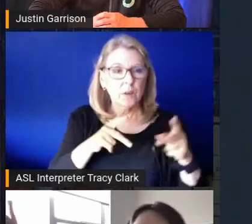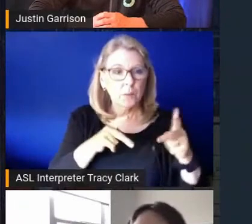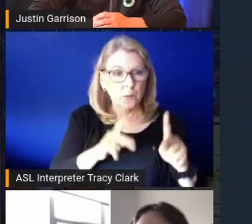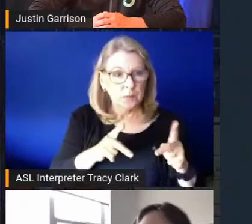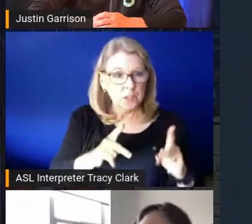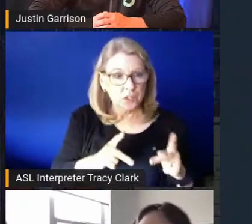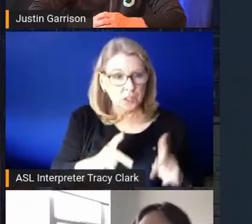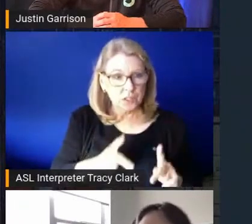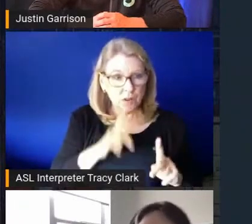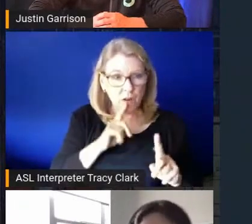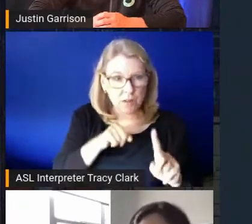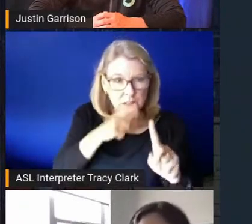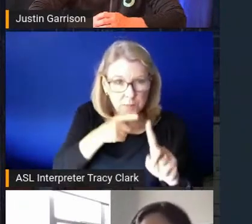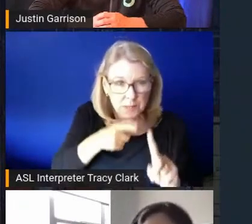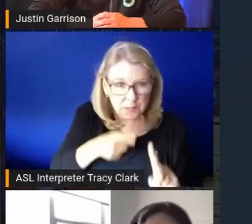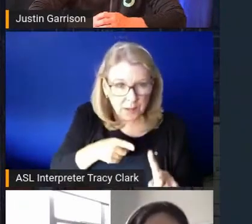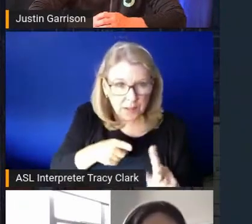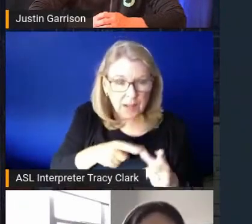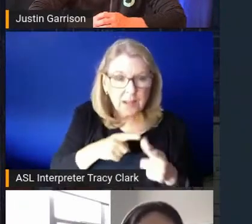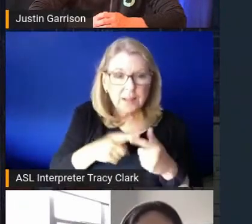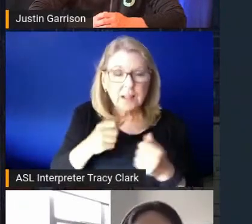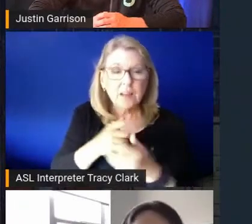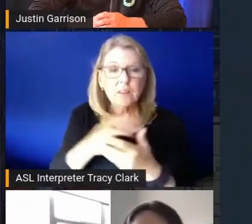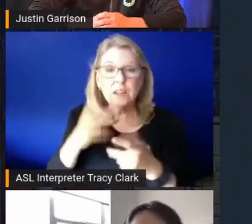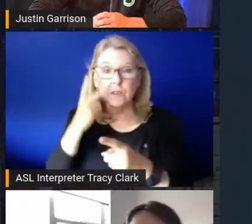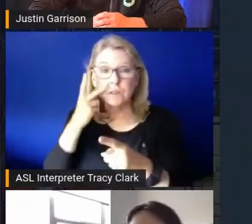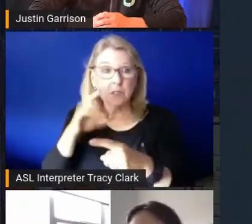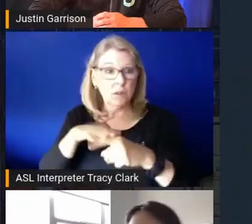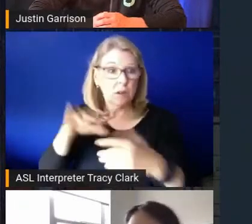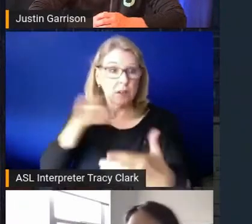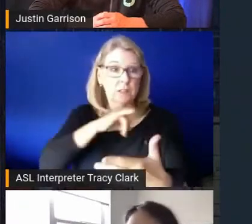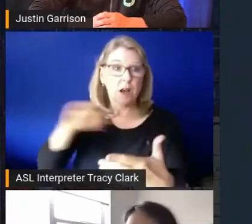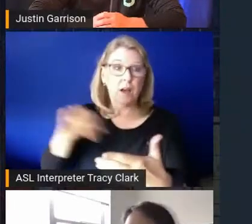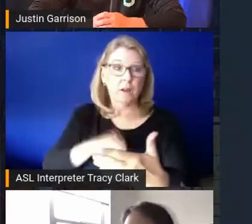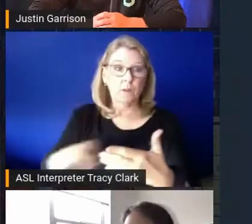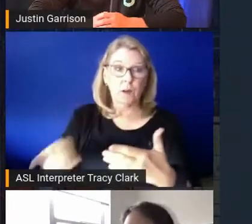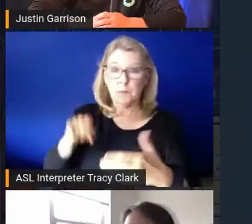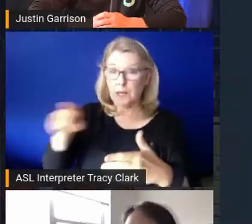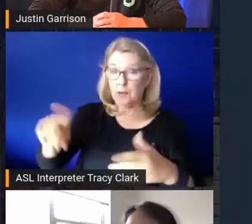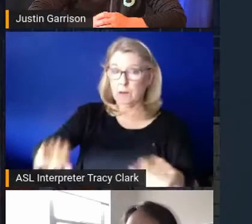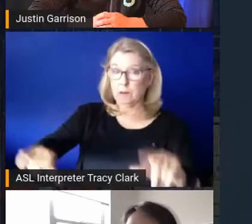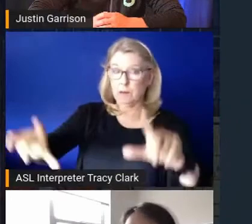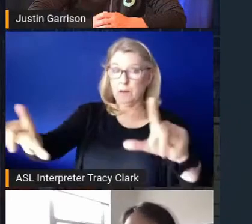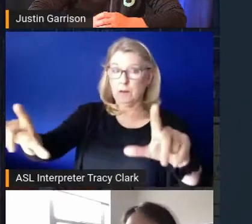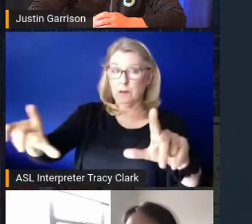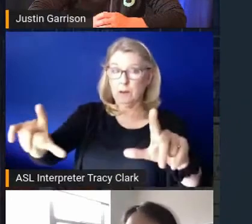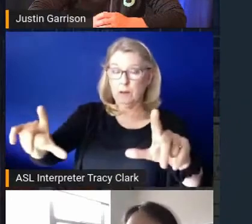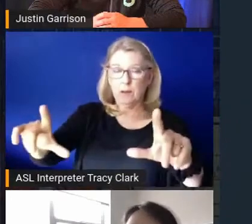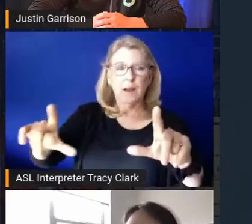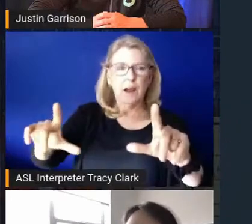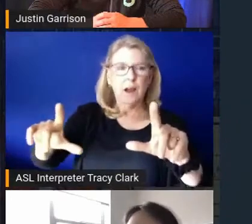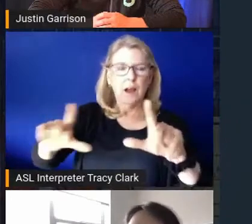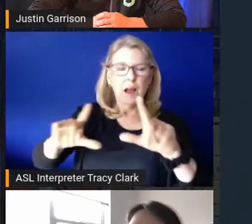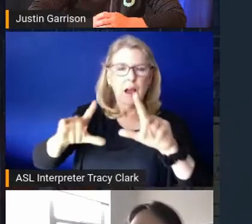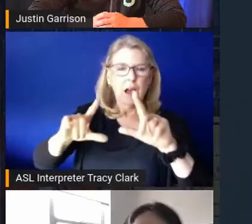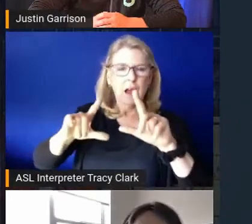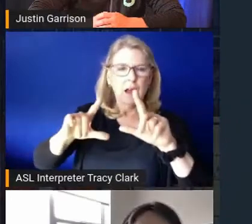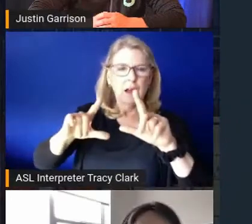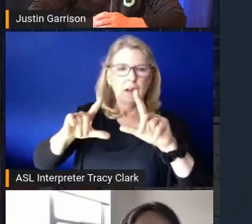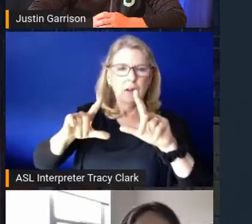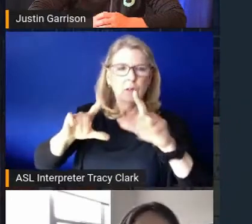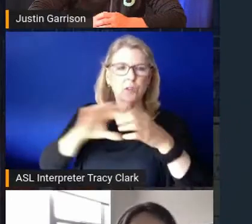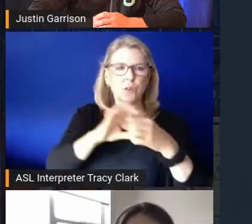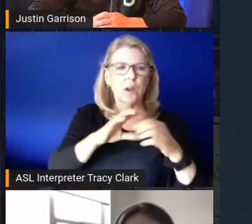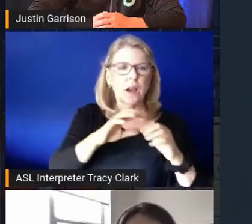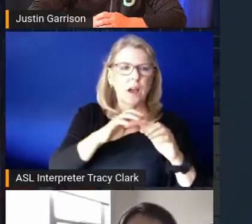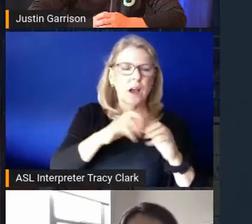put everything that you just see on this diagram in terms of the real console